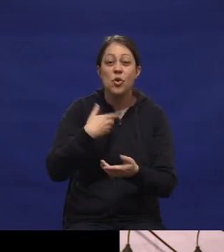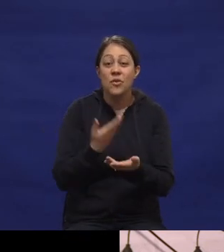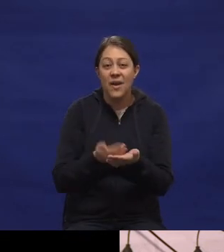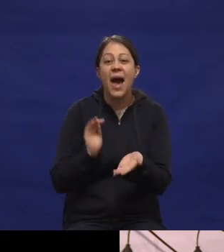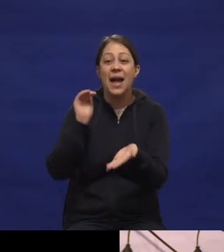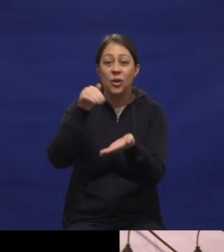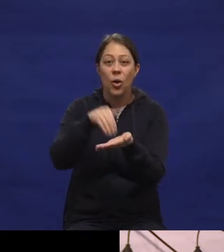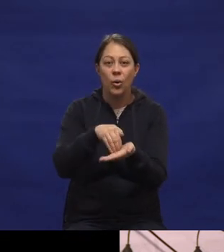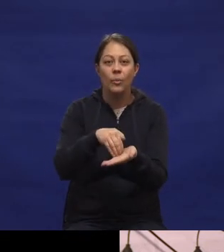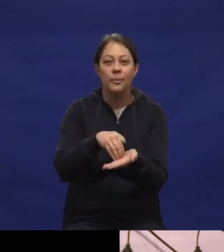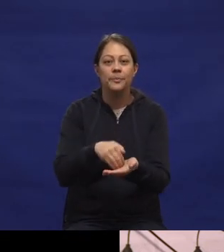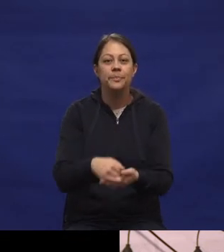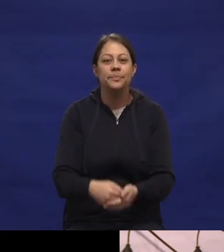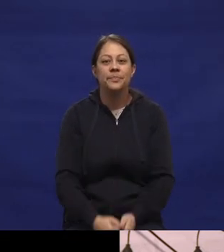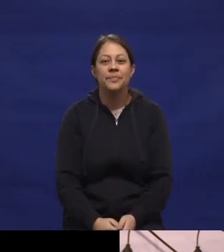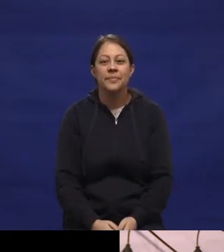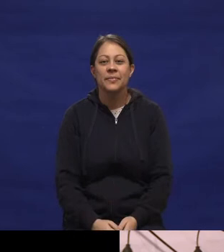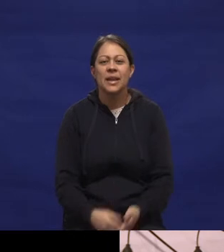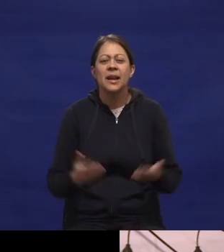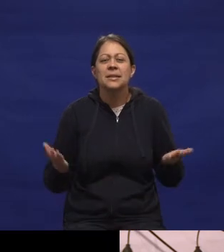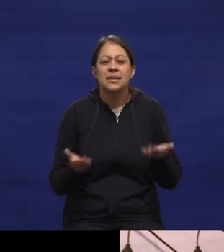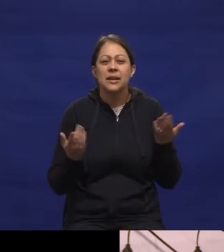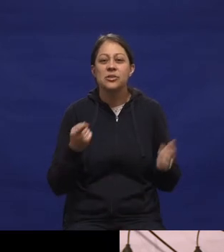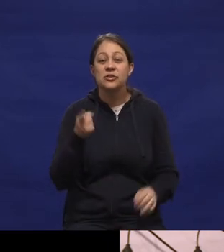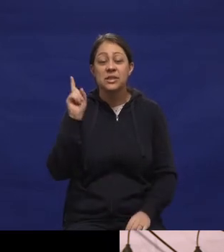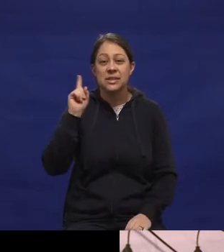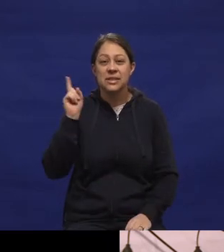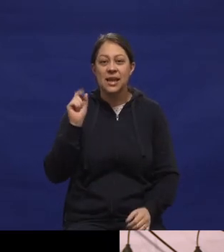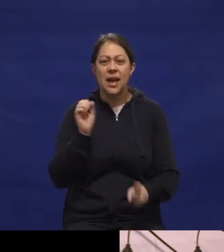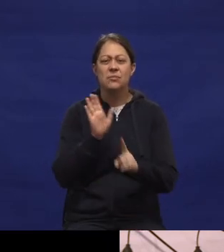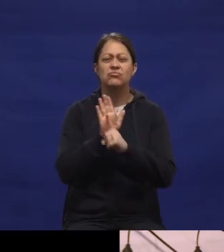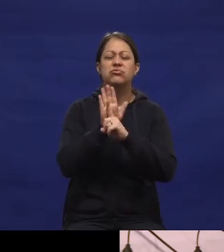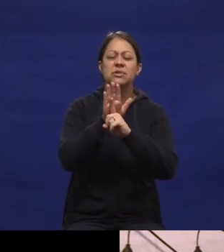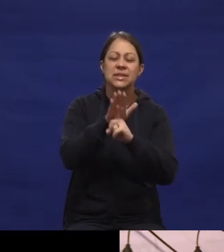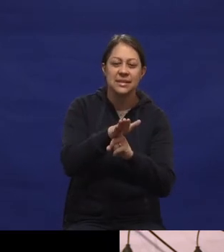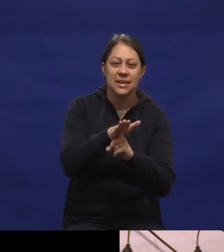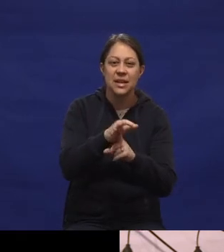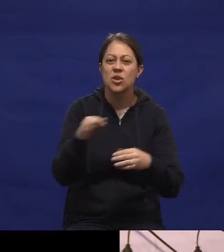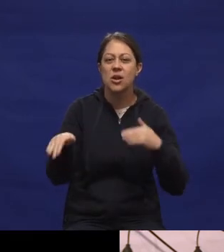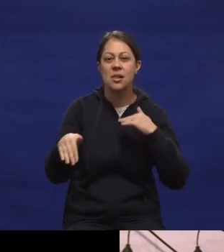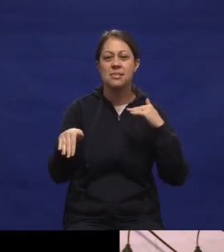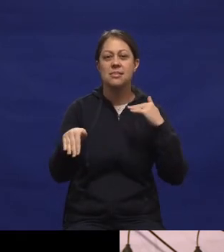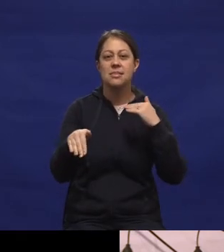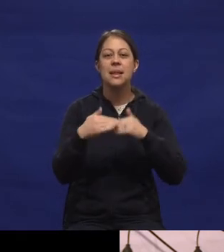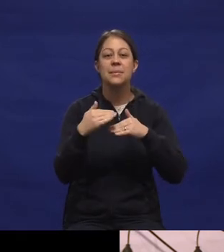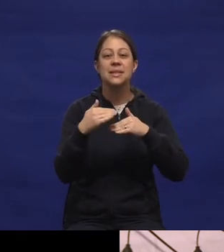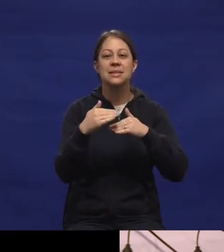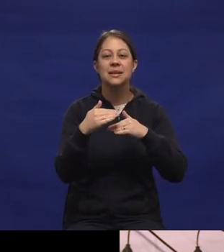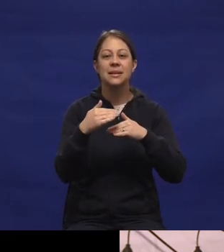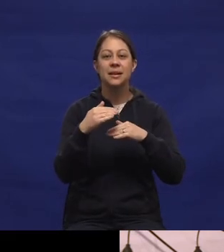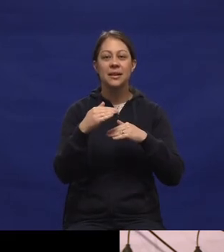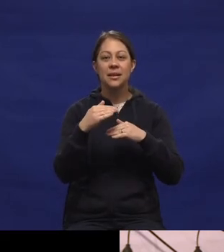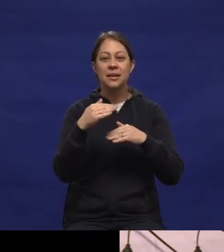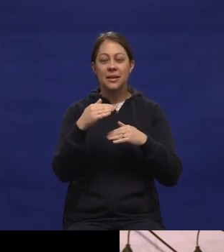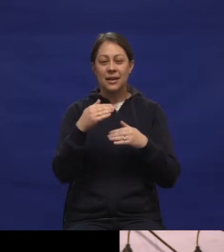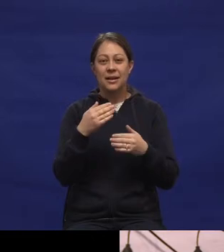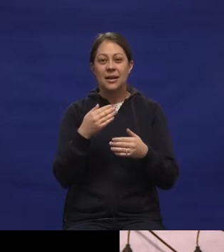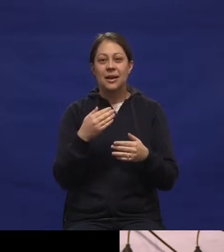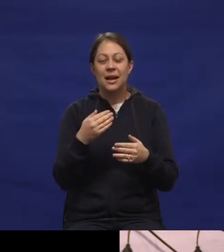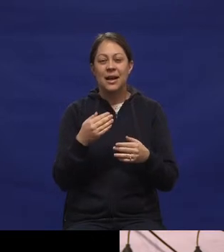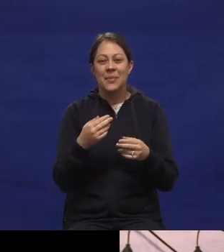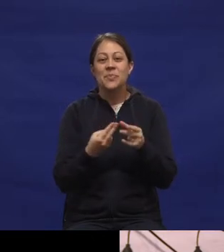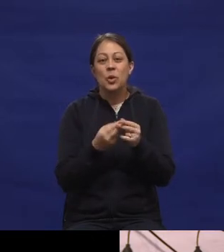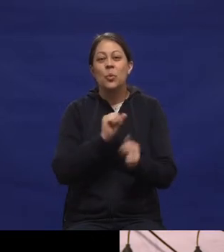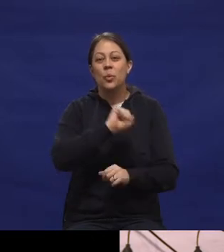having home church. So I encourage you today, press into Him. Don't be limited by the surroundings, but be expectant of what God is going to